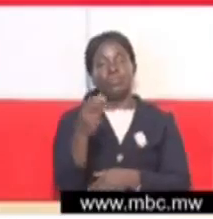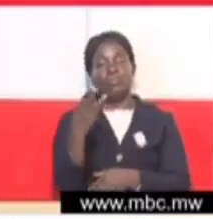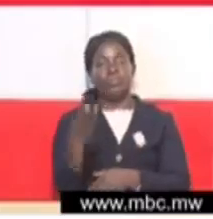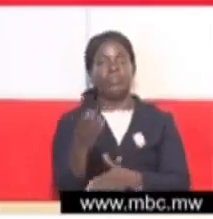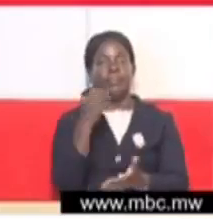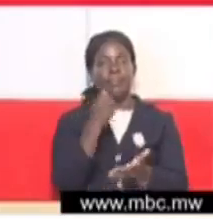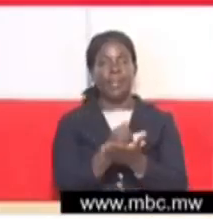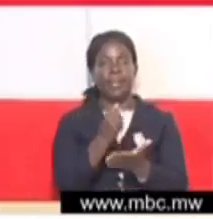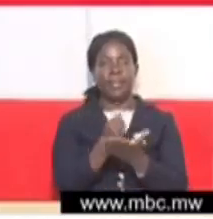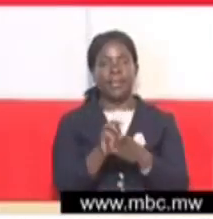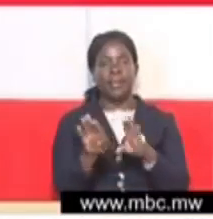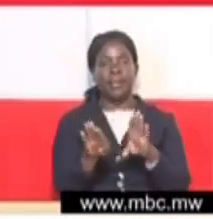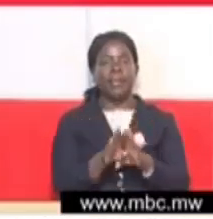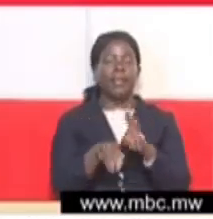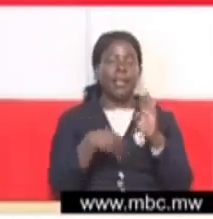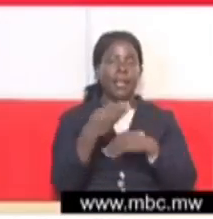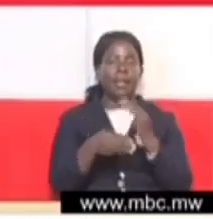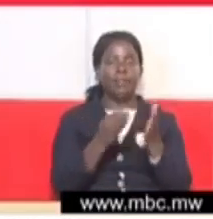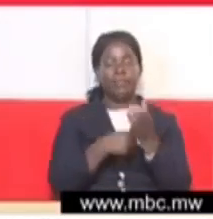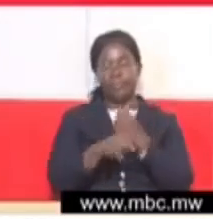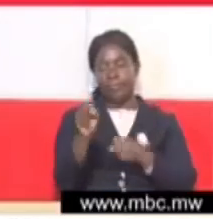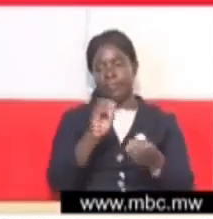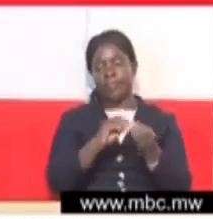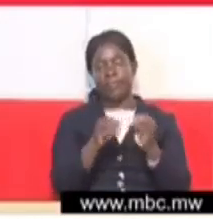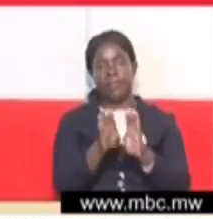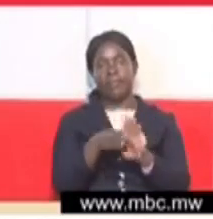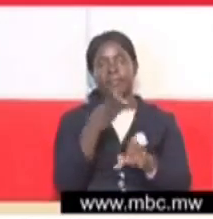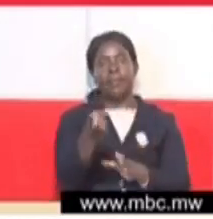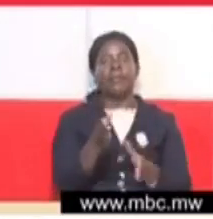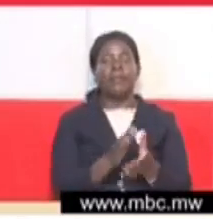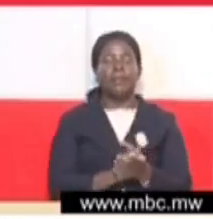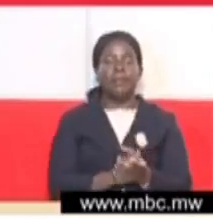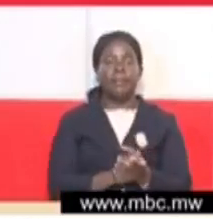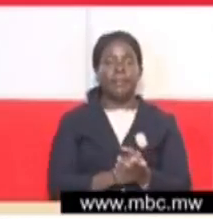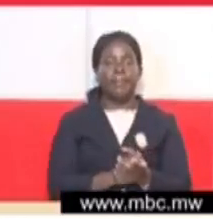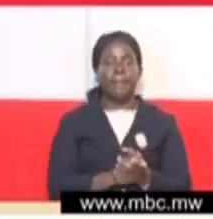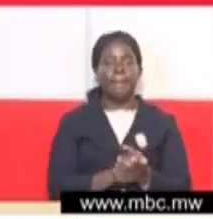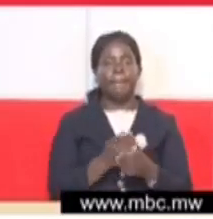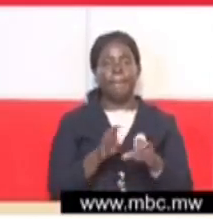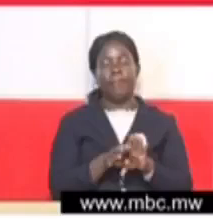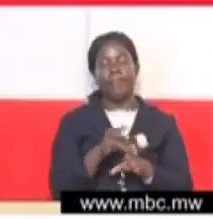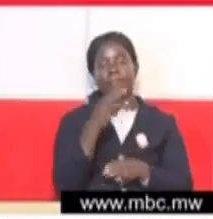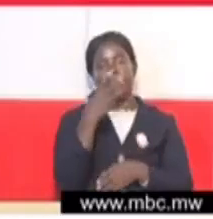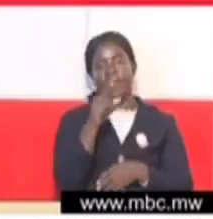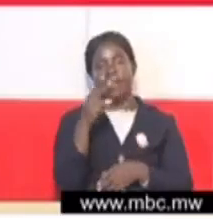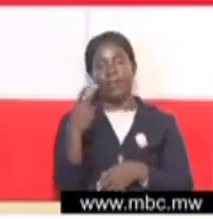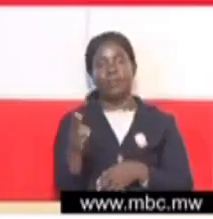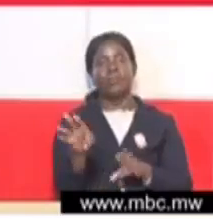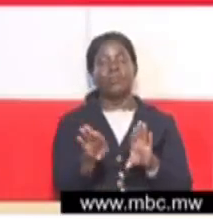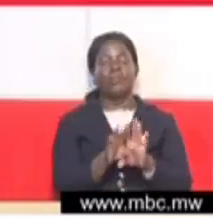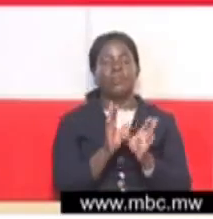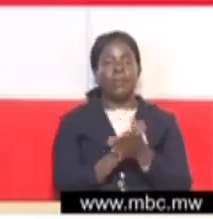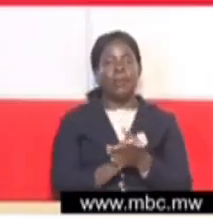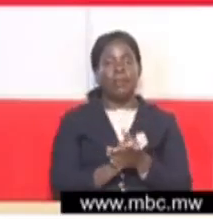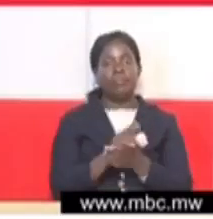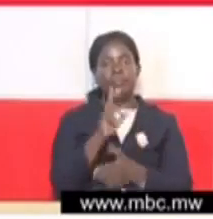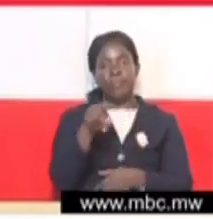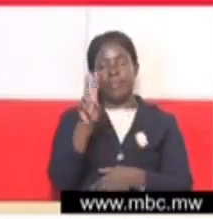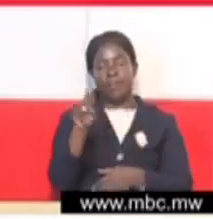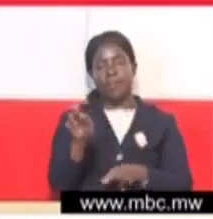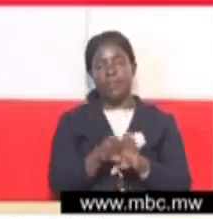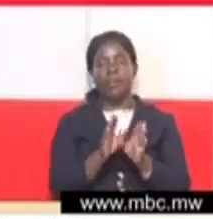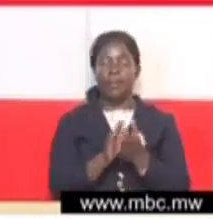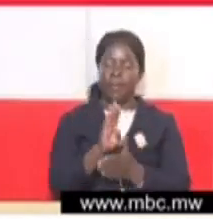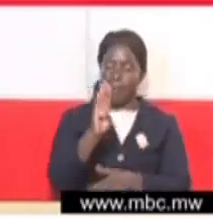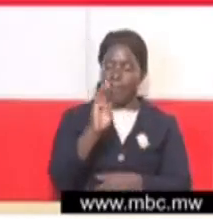FDH Bank Cup champions after beating defending champions FCB Nyasa Big Bullets 3-2 on post-match penalties at Bingu